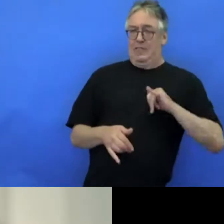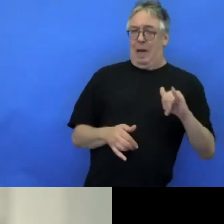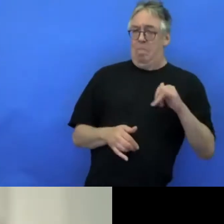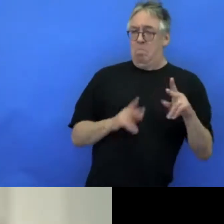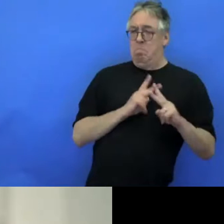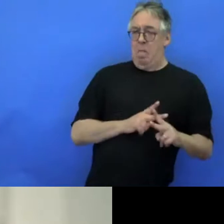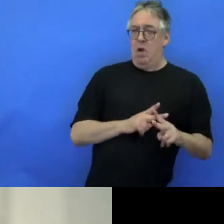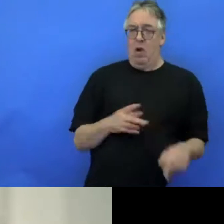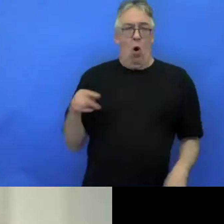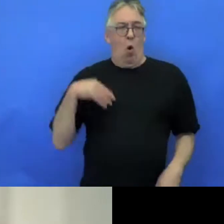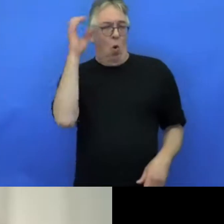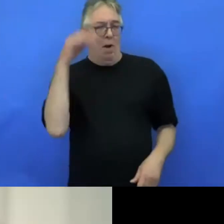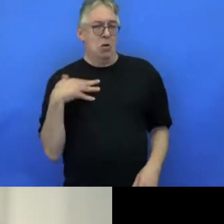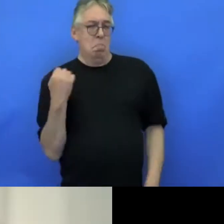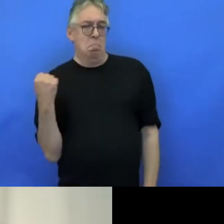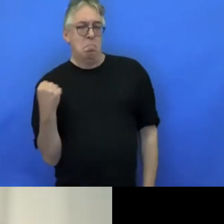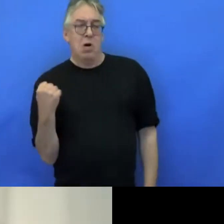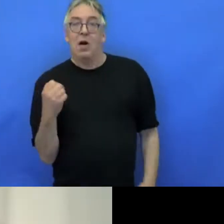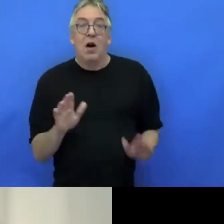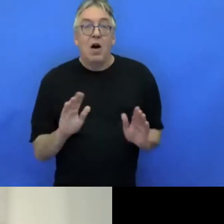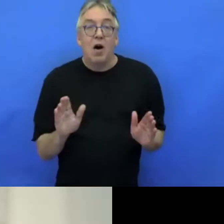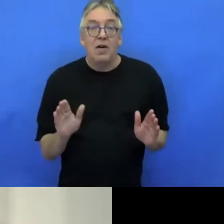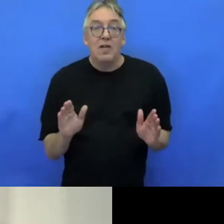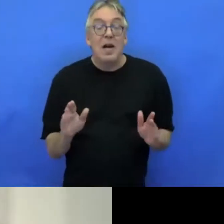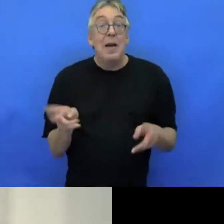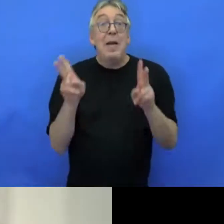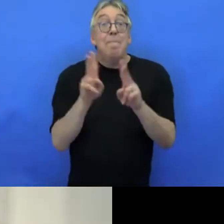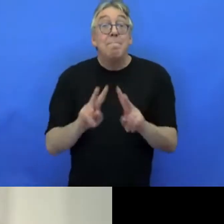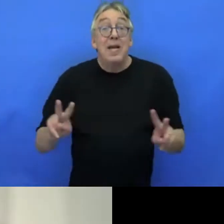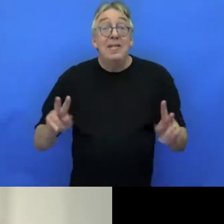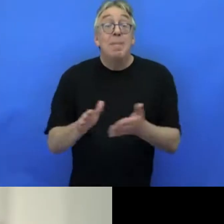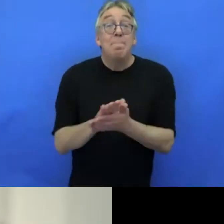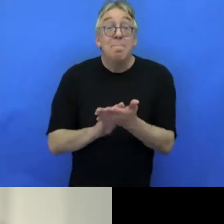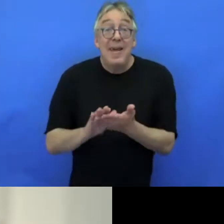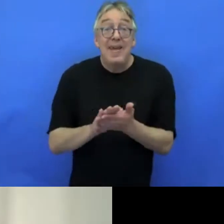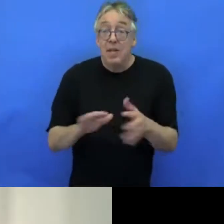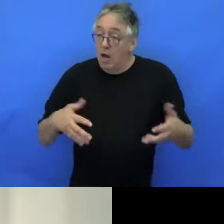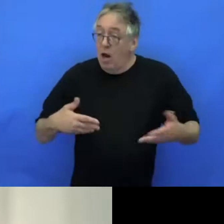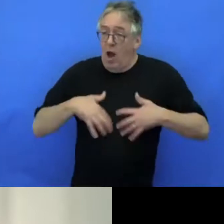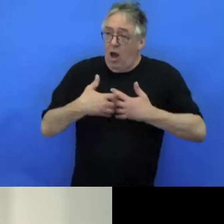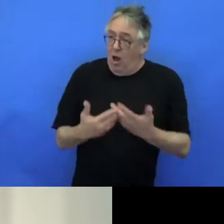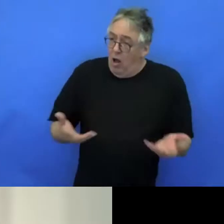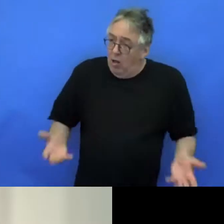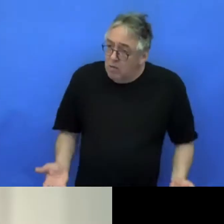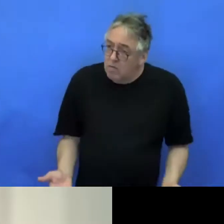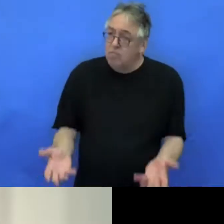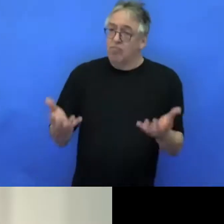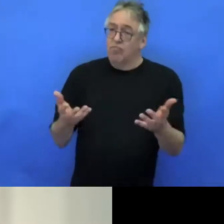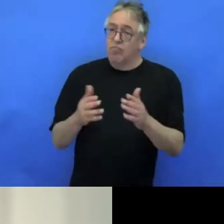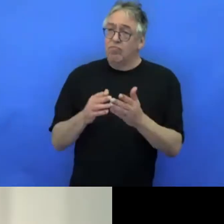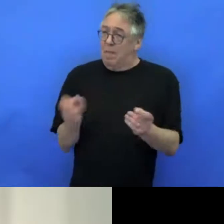is a way to engage citizens in a way that they will be able to contribute to a more inclusive